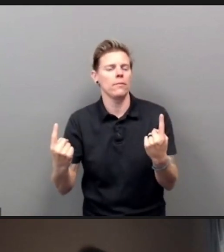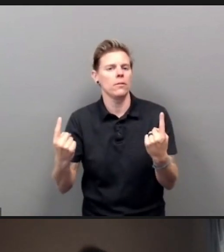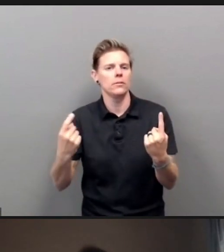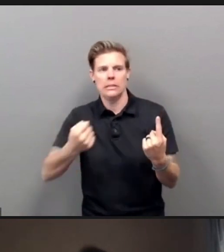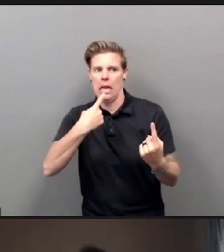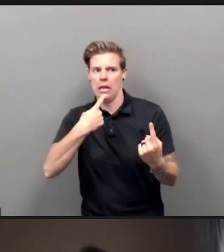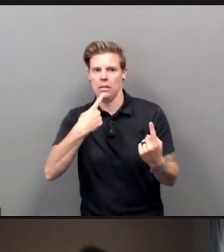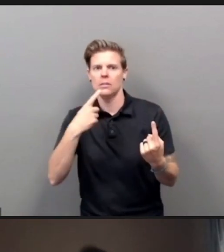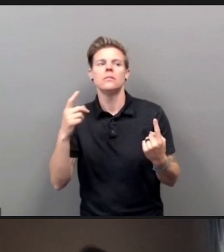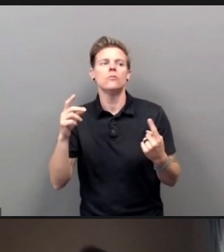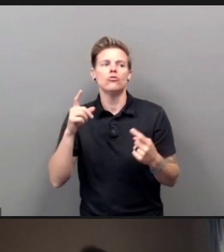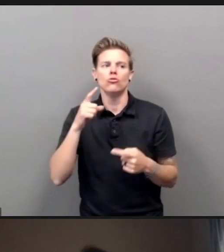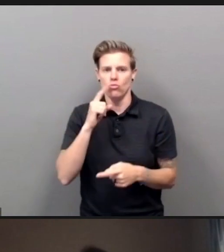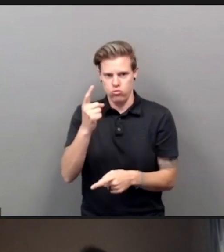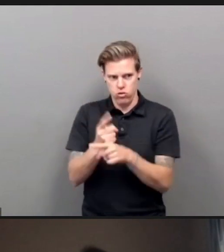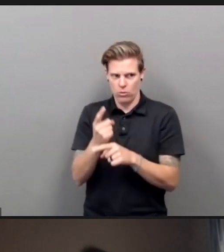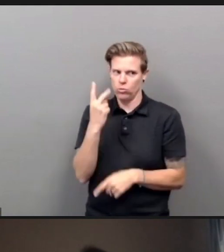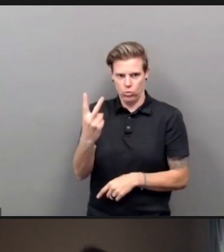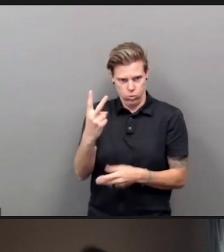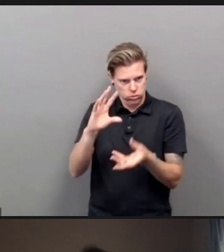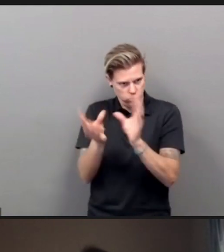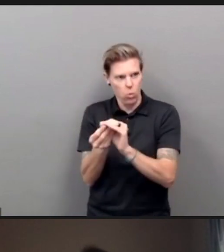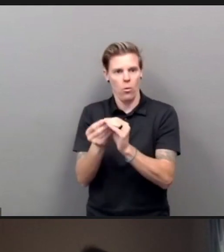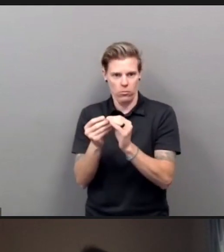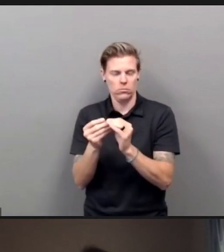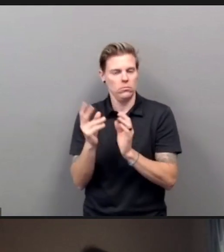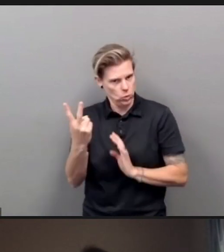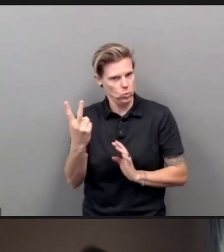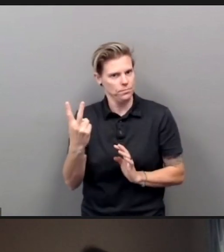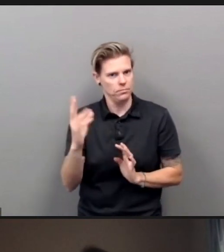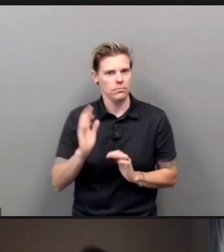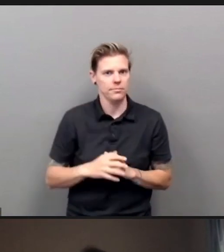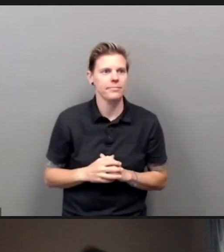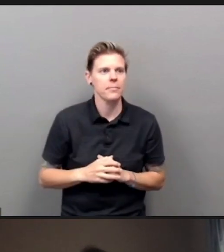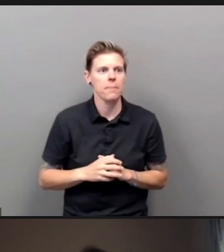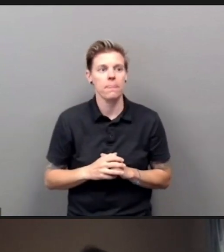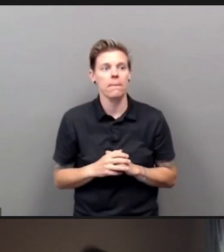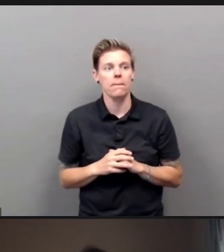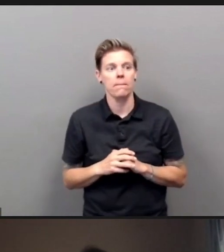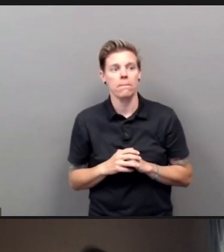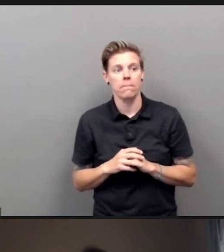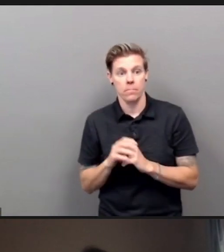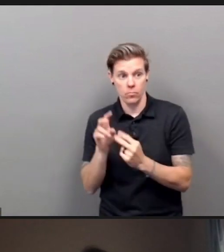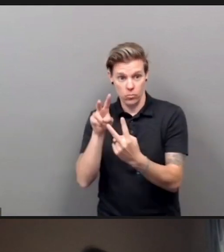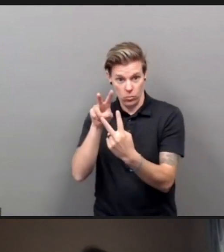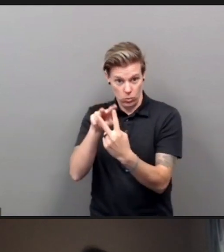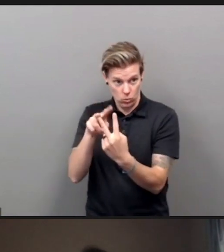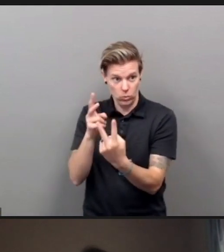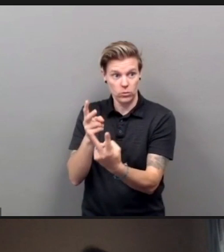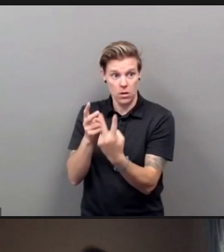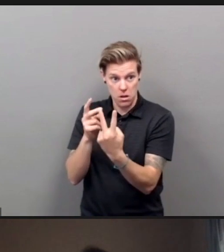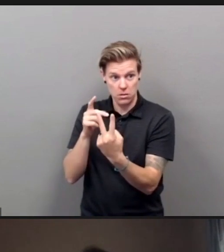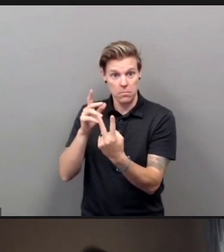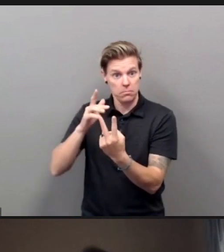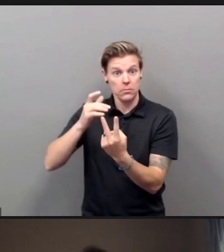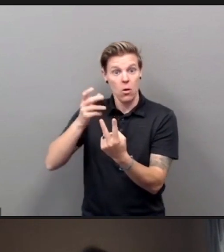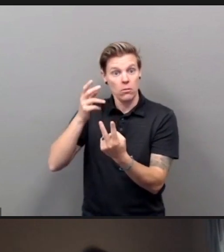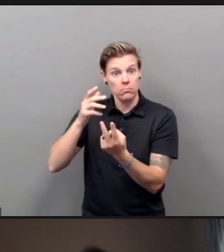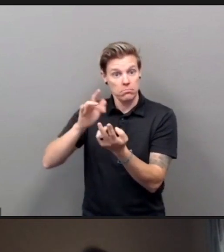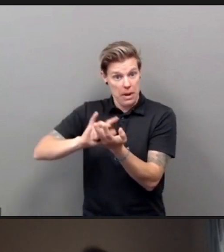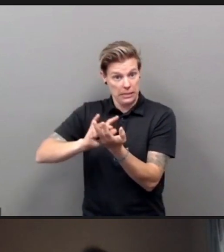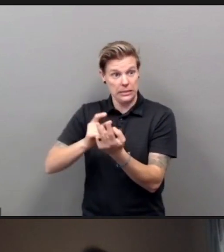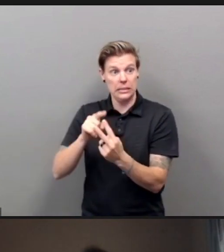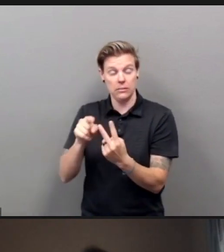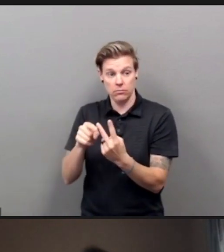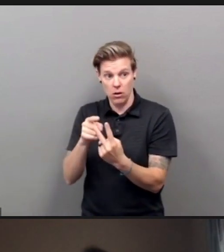2 total. And do you know whether they obtained this drug from a